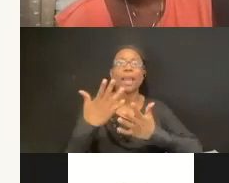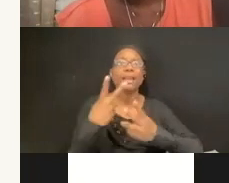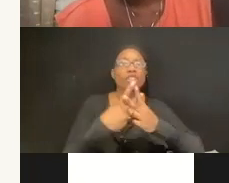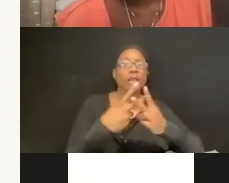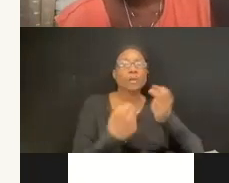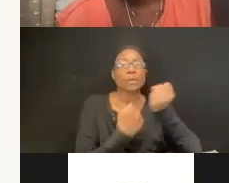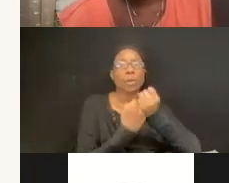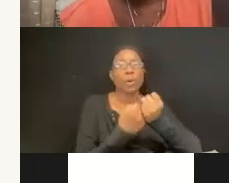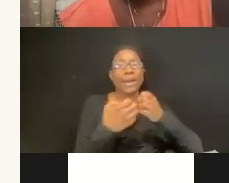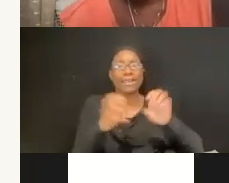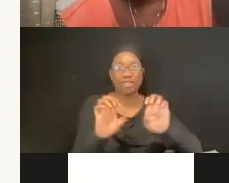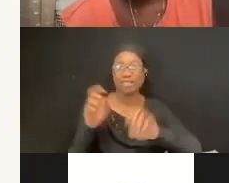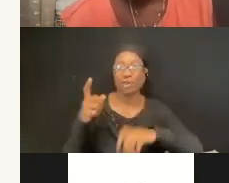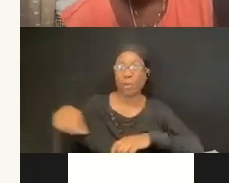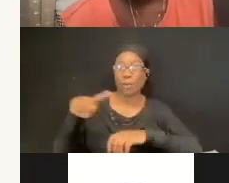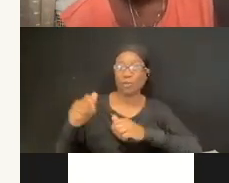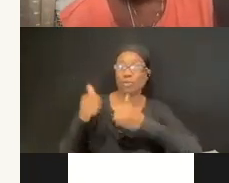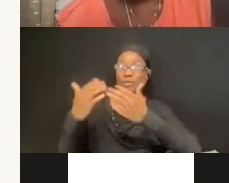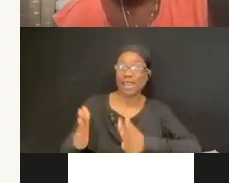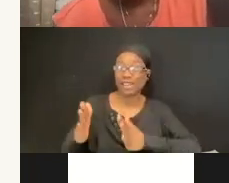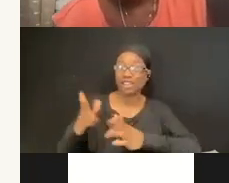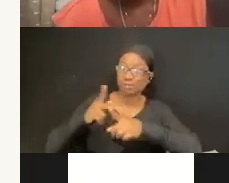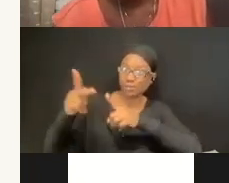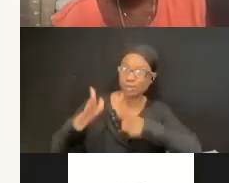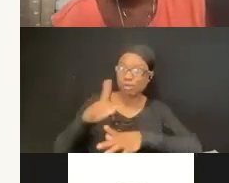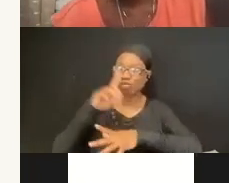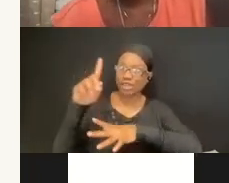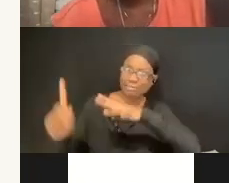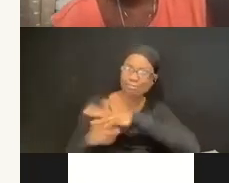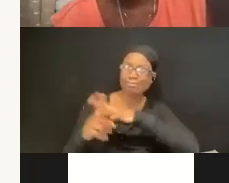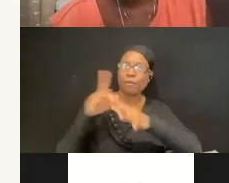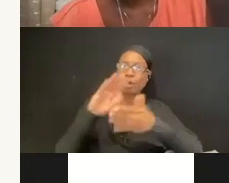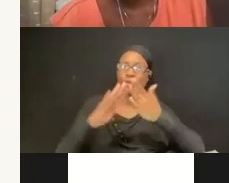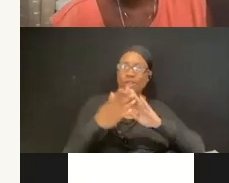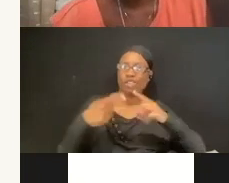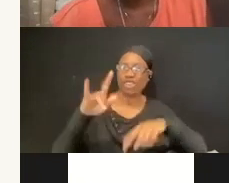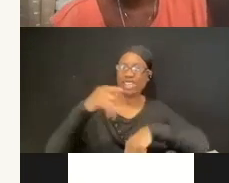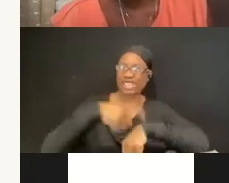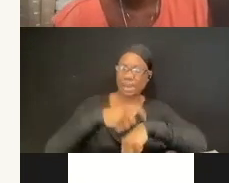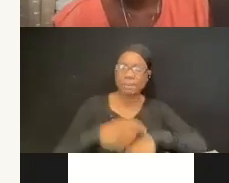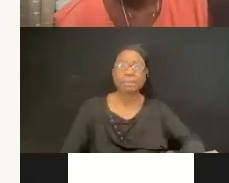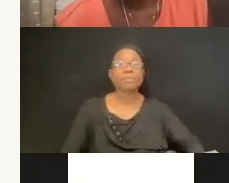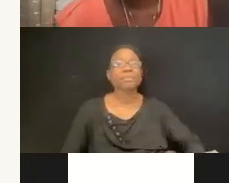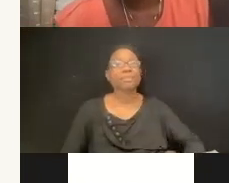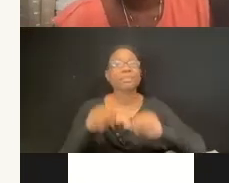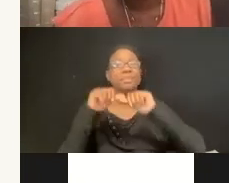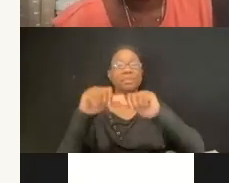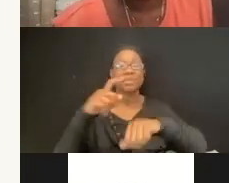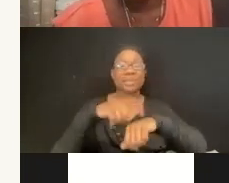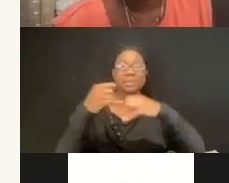up in the community during that time. So let's keep going, right? I mentioned